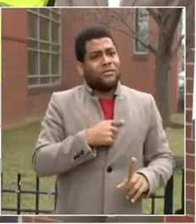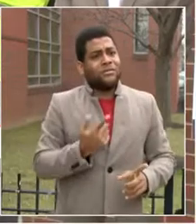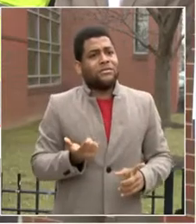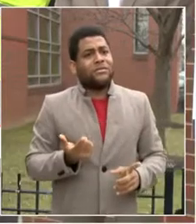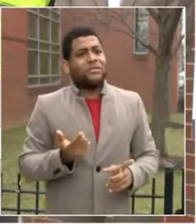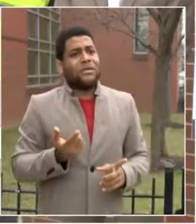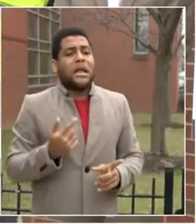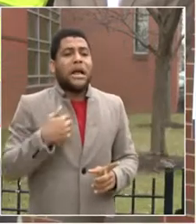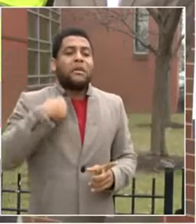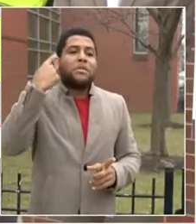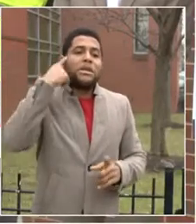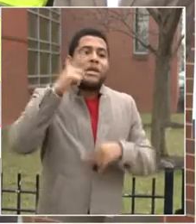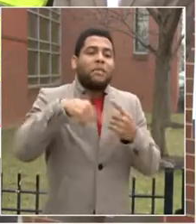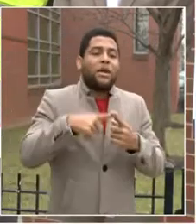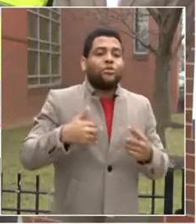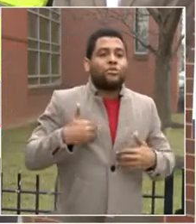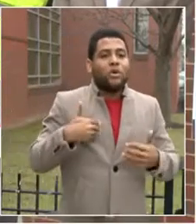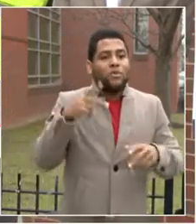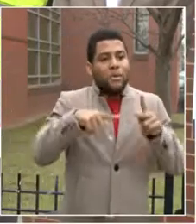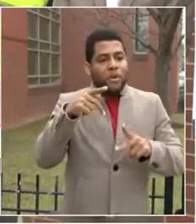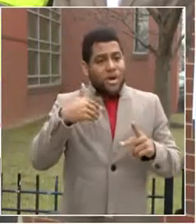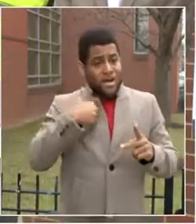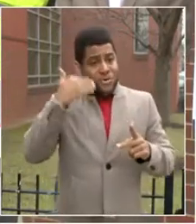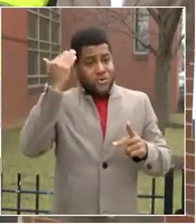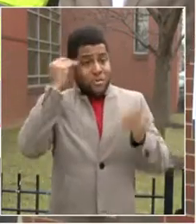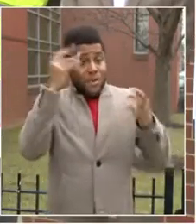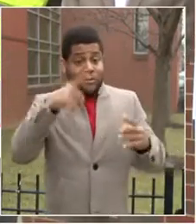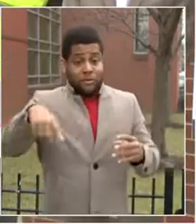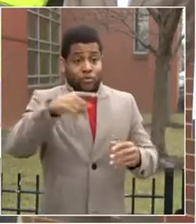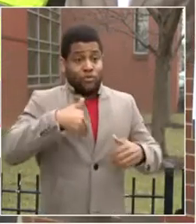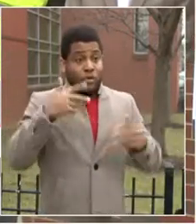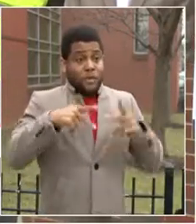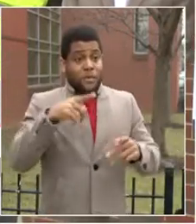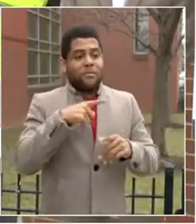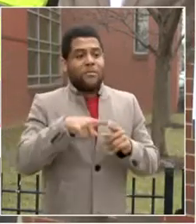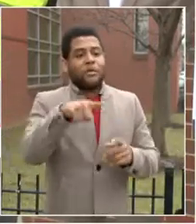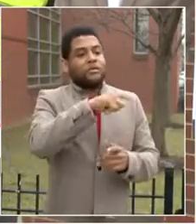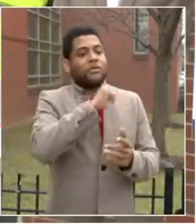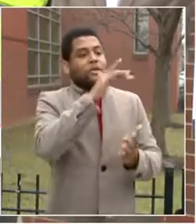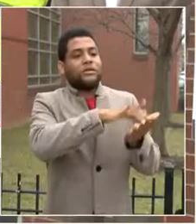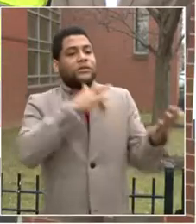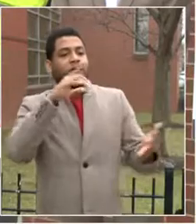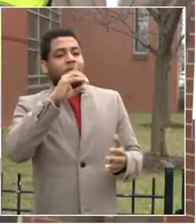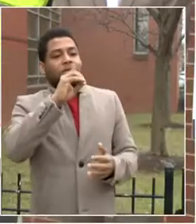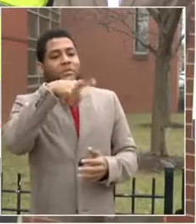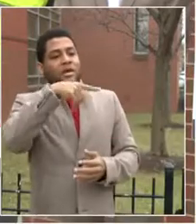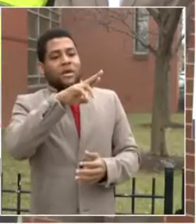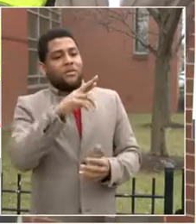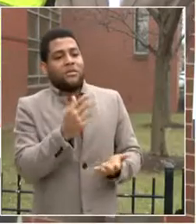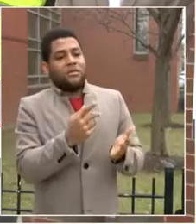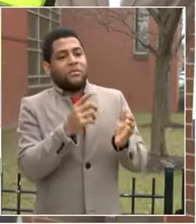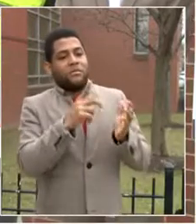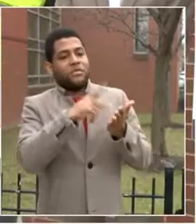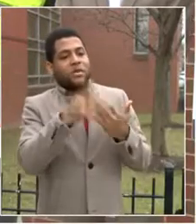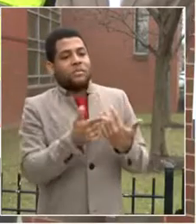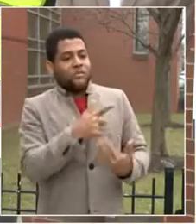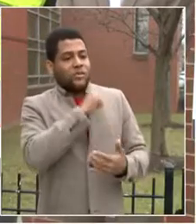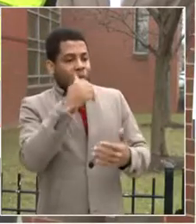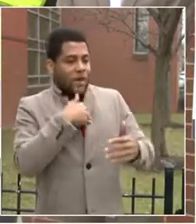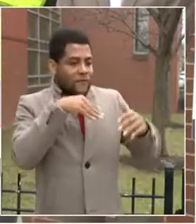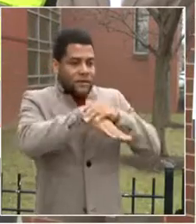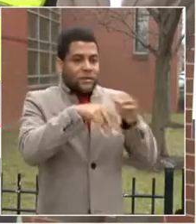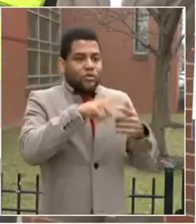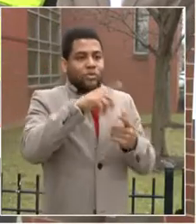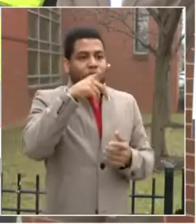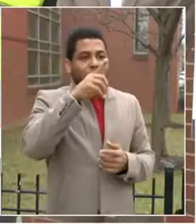person, and I think there's a lot of them that aren't going to come and take advantage of these DPR programs and services. Let's face it, DPR